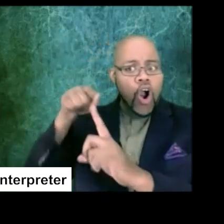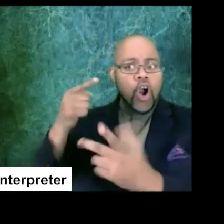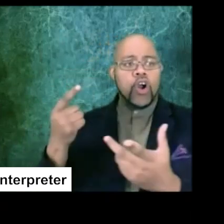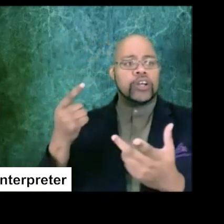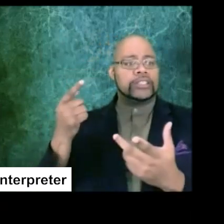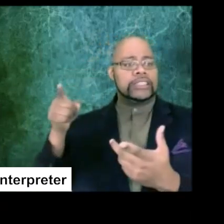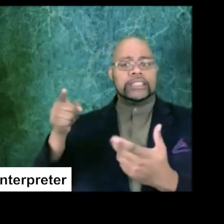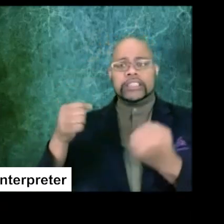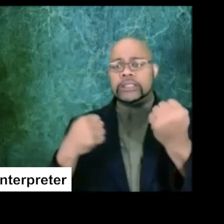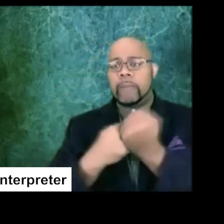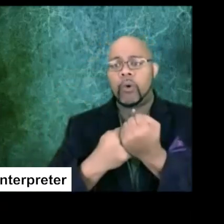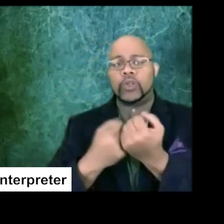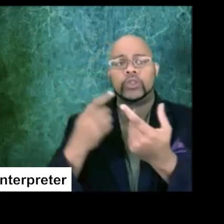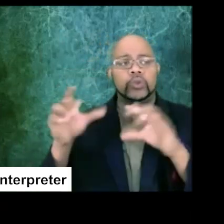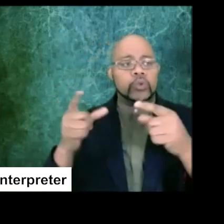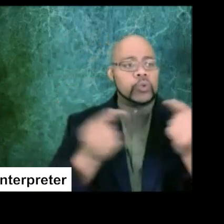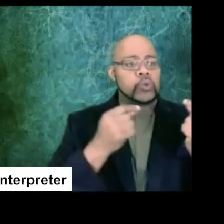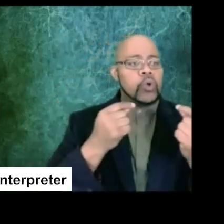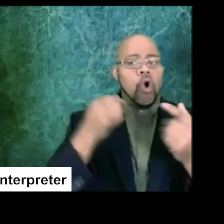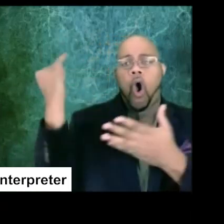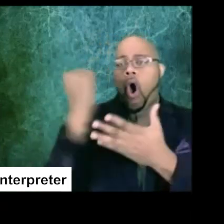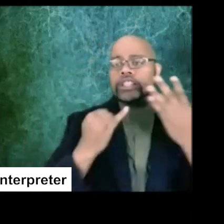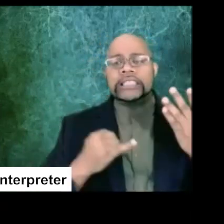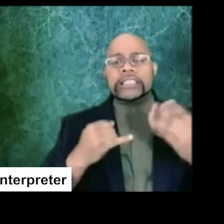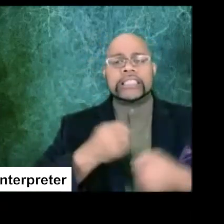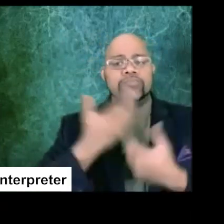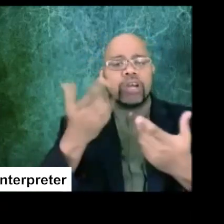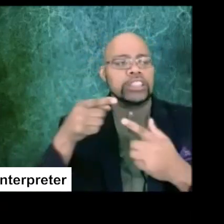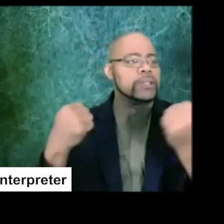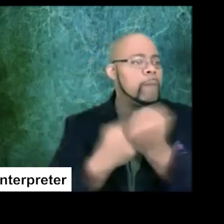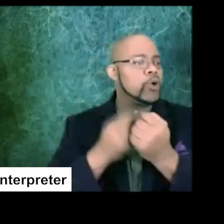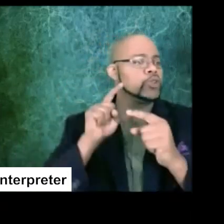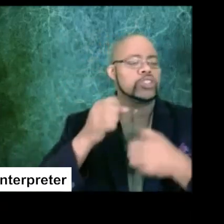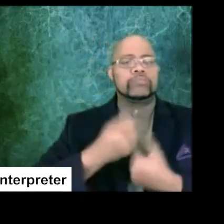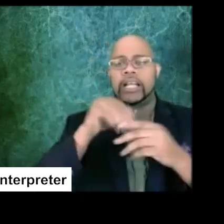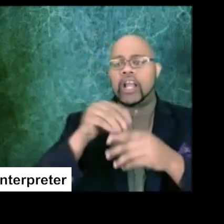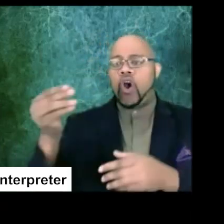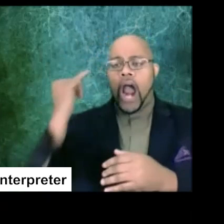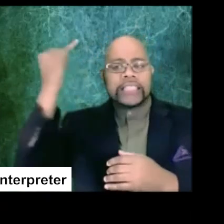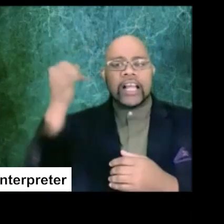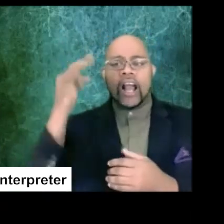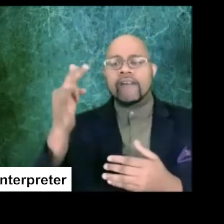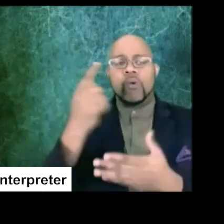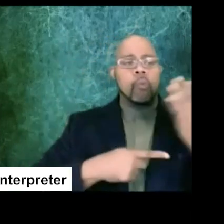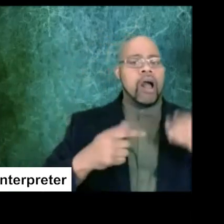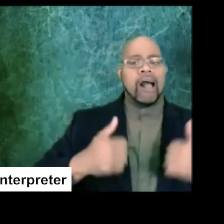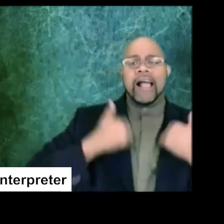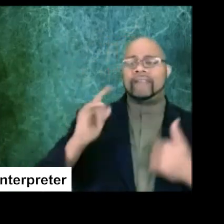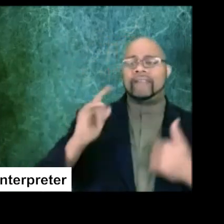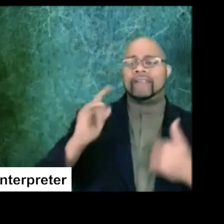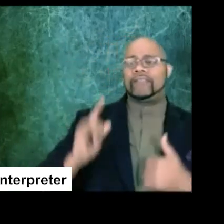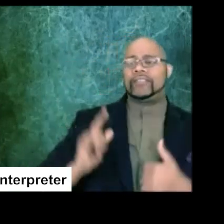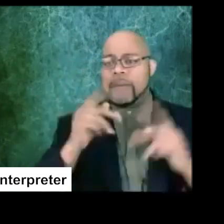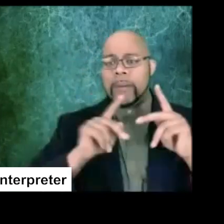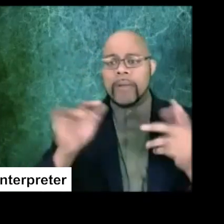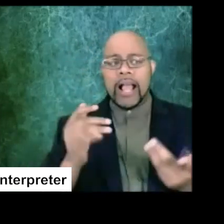she is supported to do artistic expression. She is supported to do expression in her idea of what sort of lifestyle people should